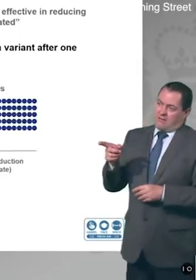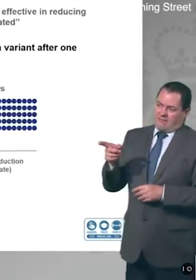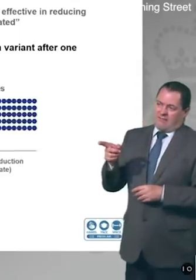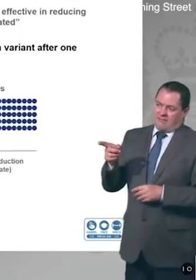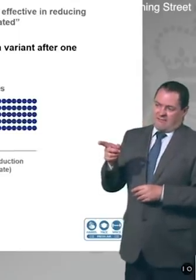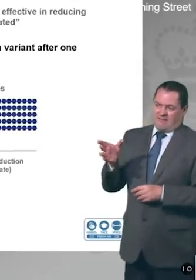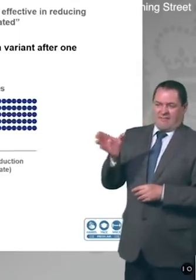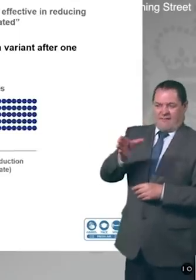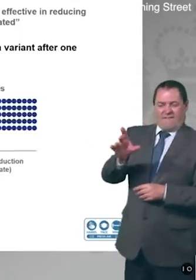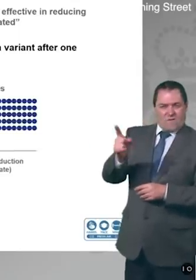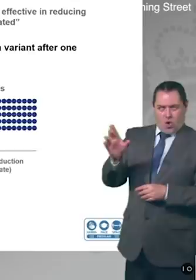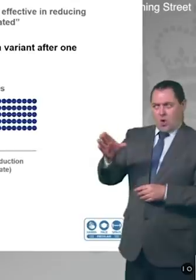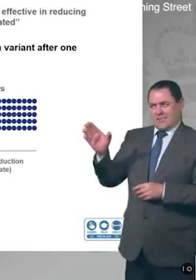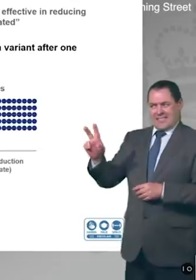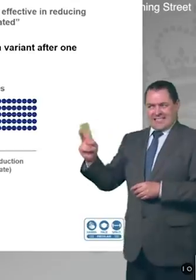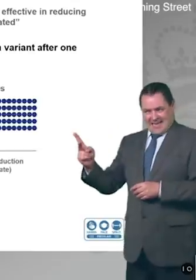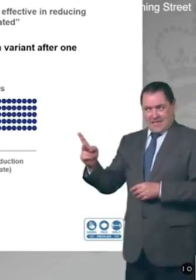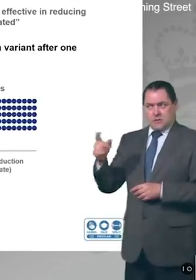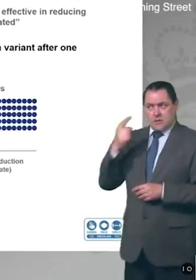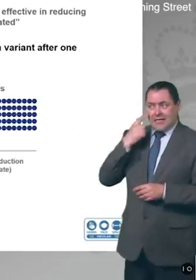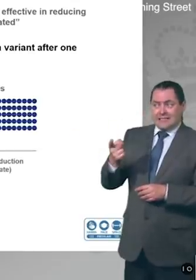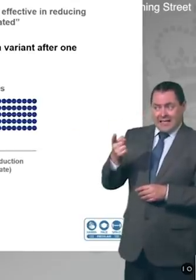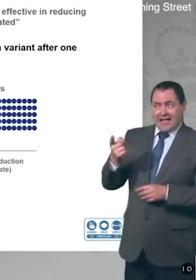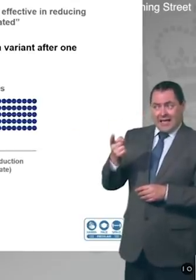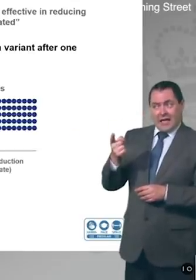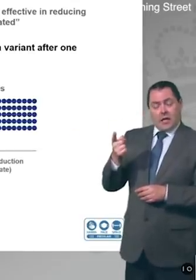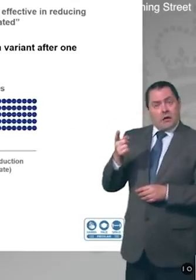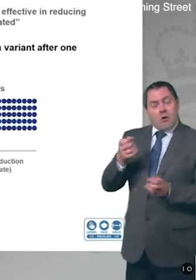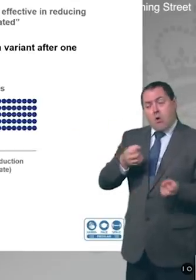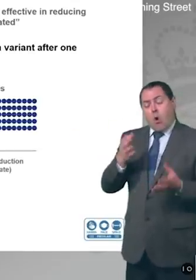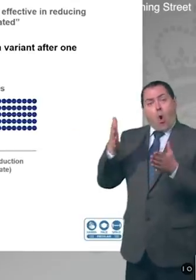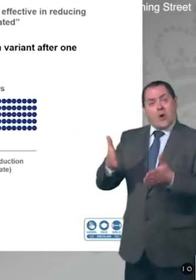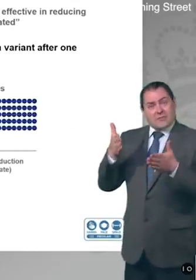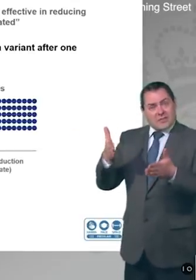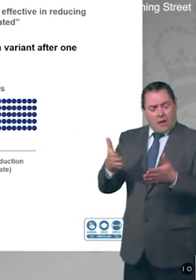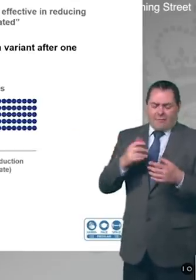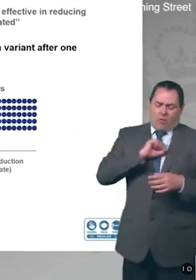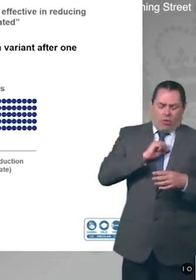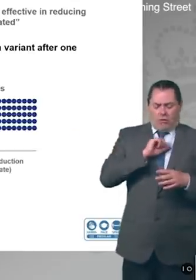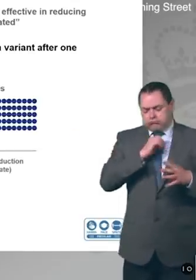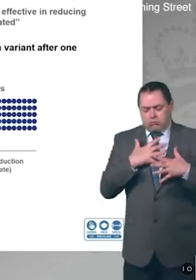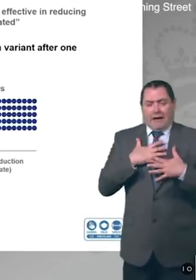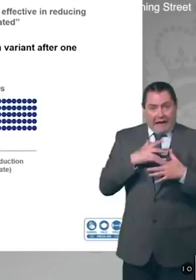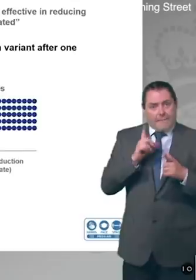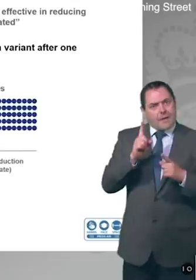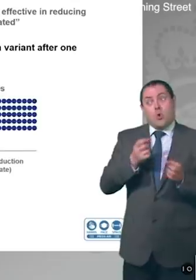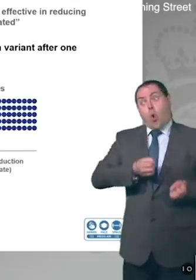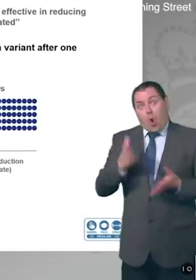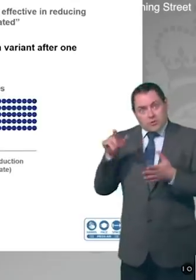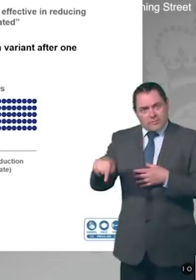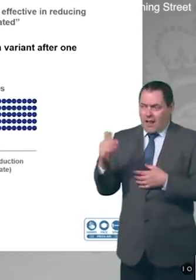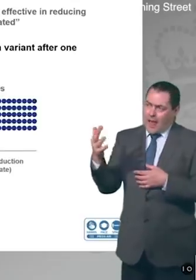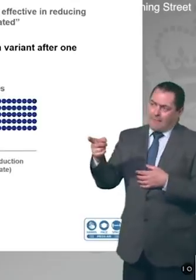is a very good reduction in hospitalizations from the new Delta variant after both 1